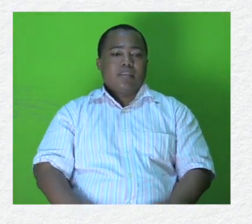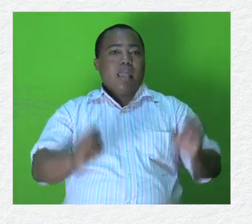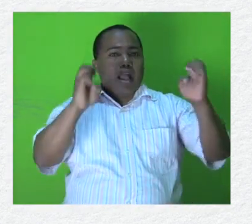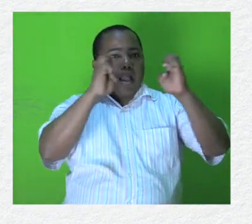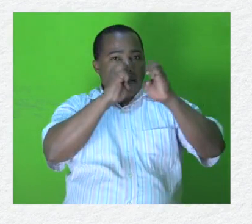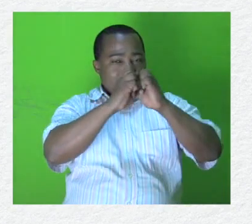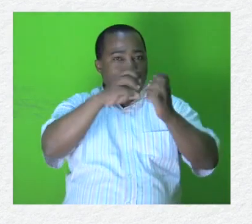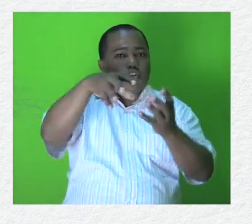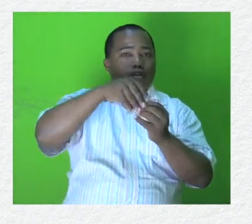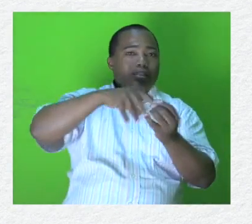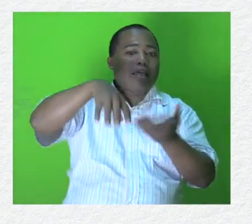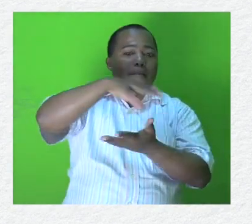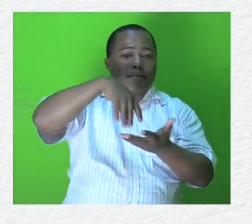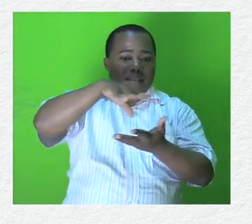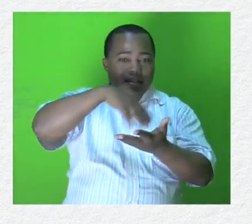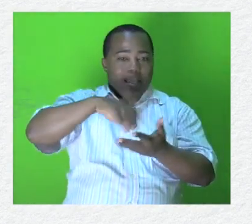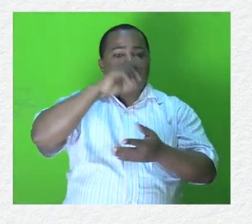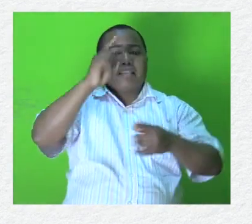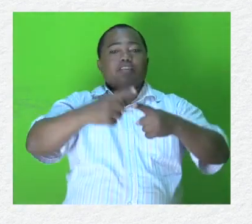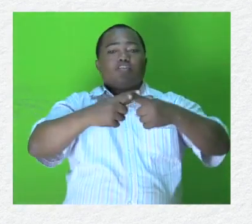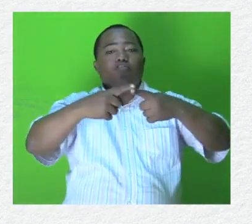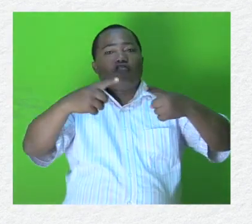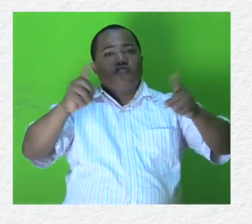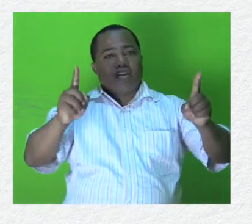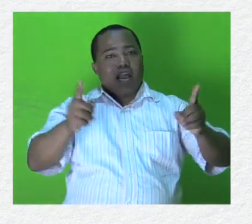Compounds and mixture differ in many ways.